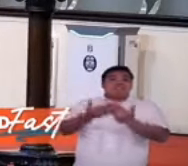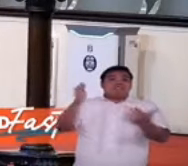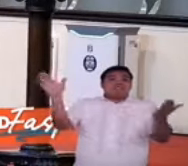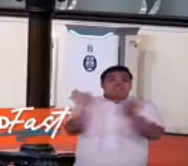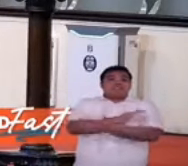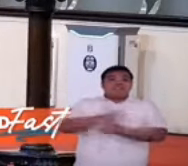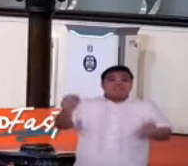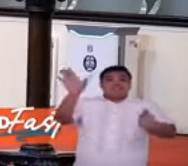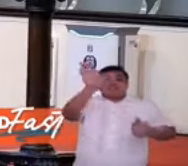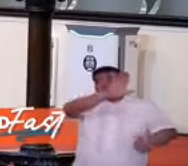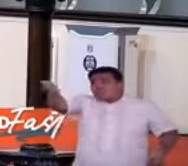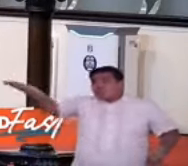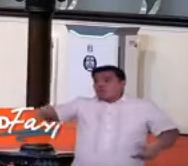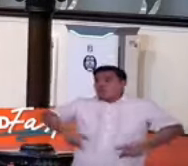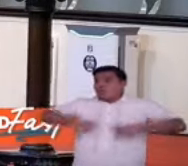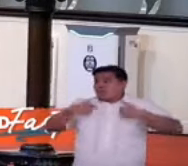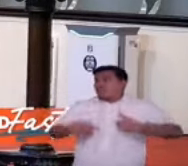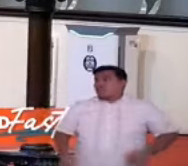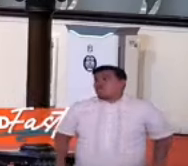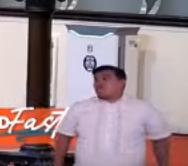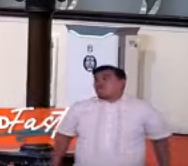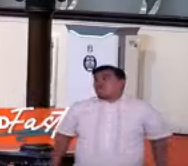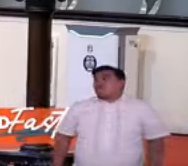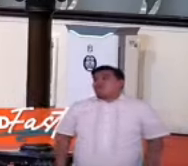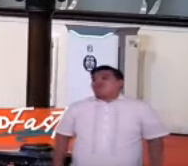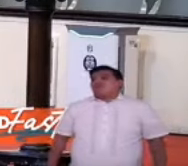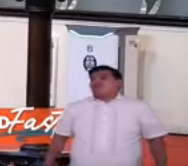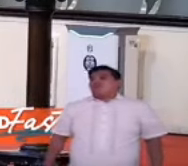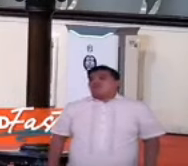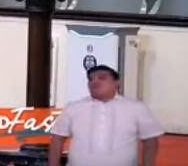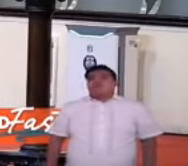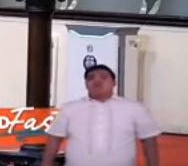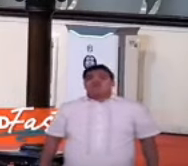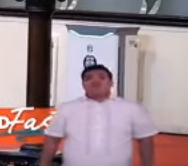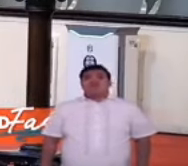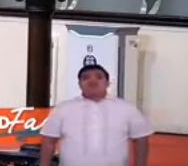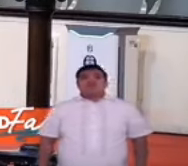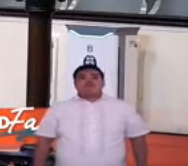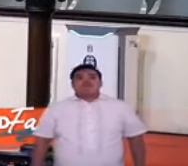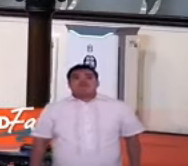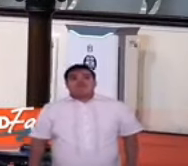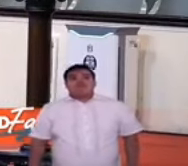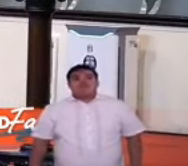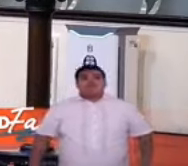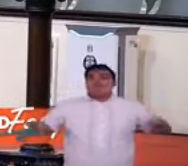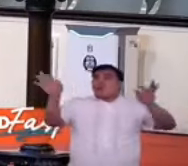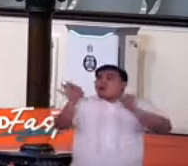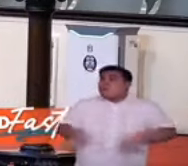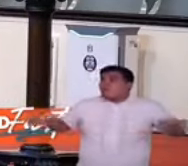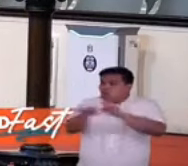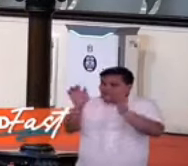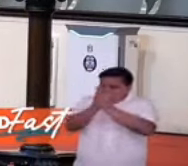you go out and be involved in the ministries? Make use of your time. If you really believe Jesus is coming soon, make use of your